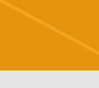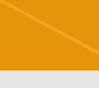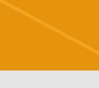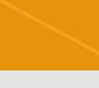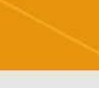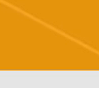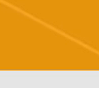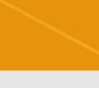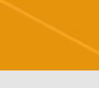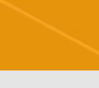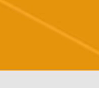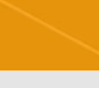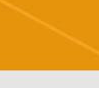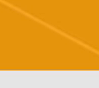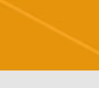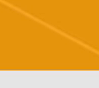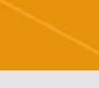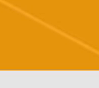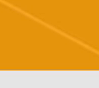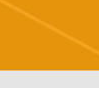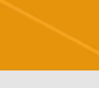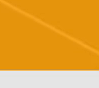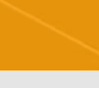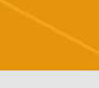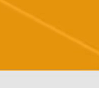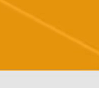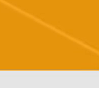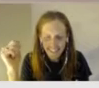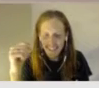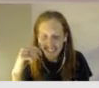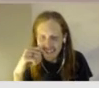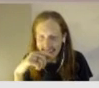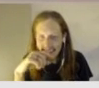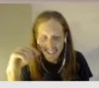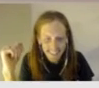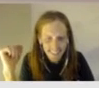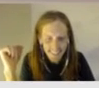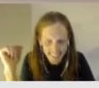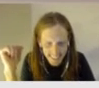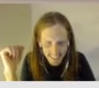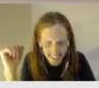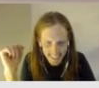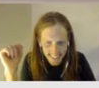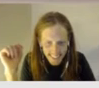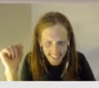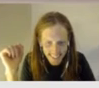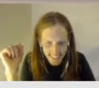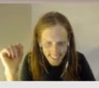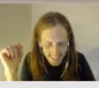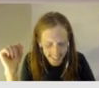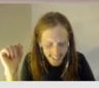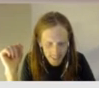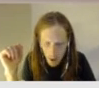of course, okay. That's a when good somebody, yeah, but when somebody tells you you stink at something, you want to go out and